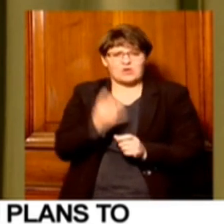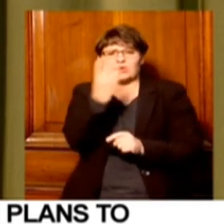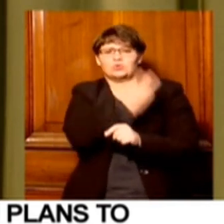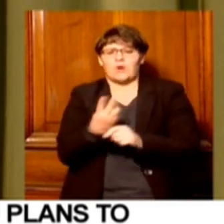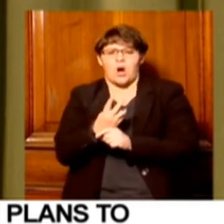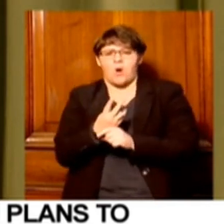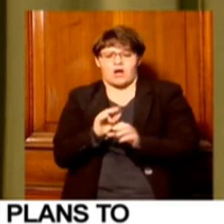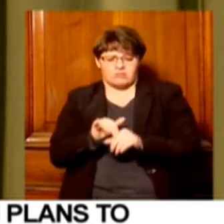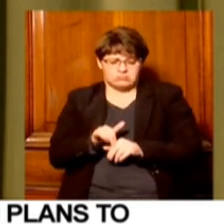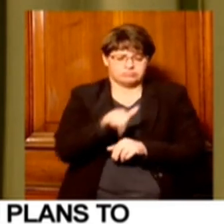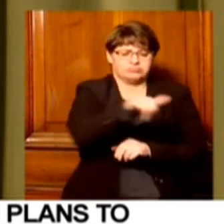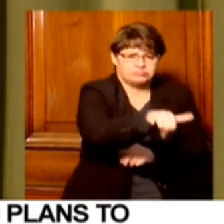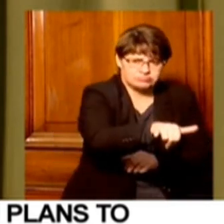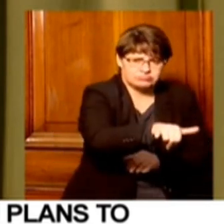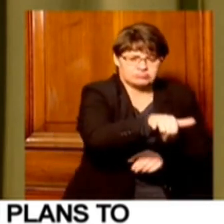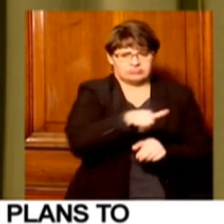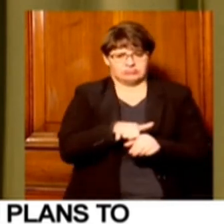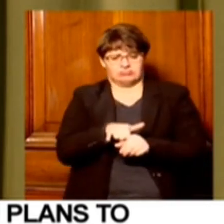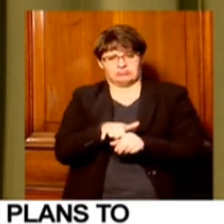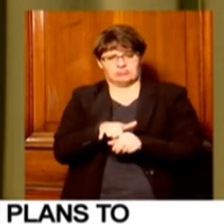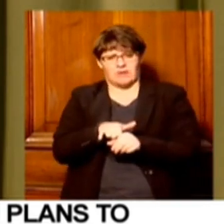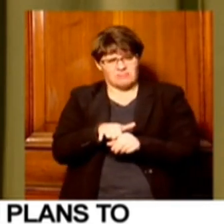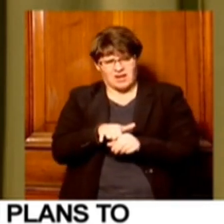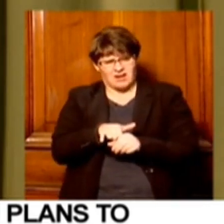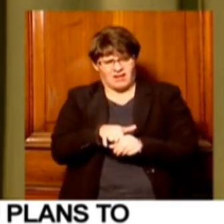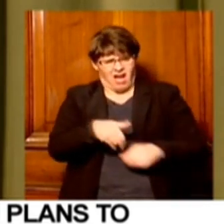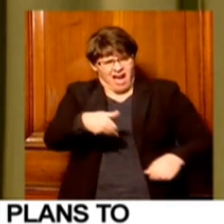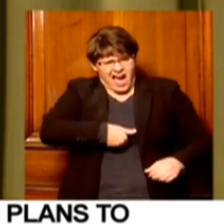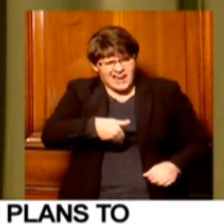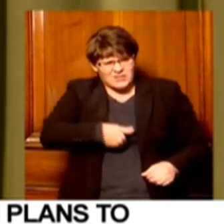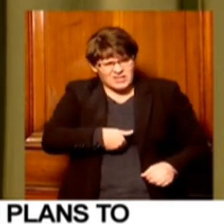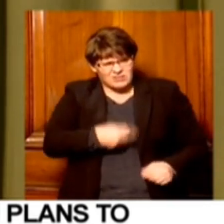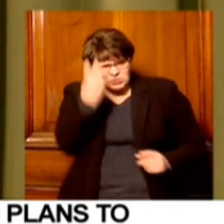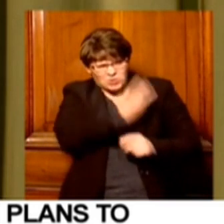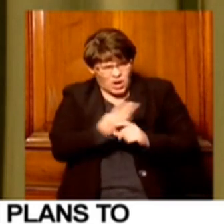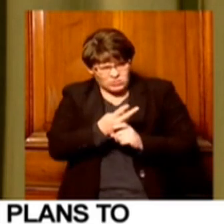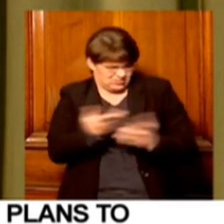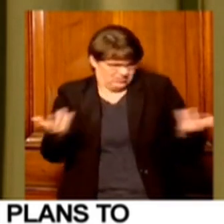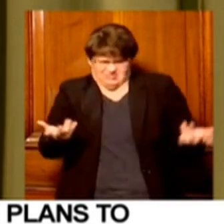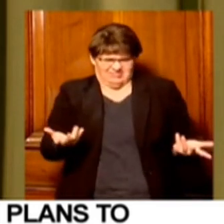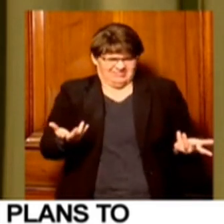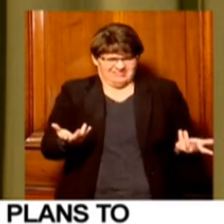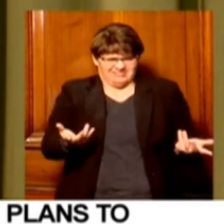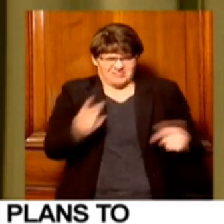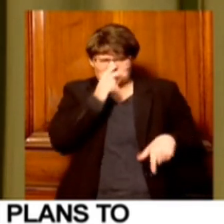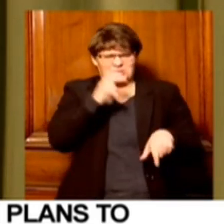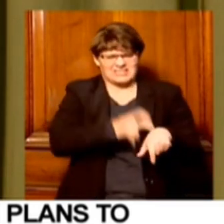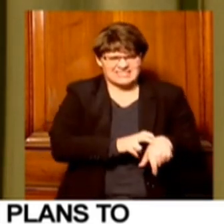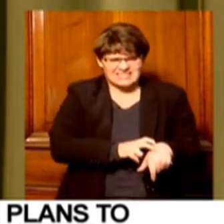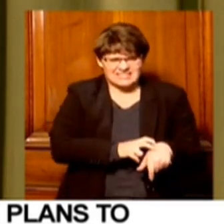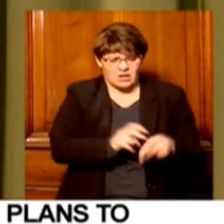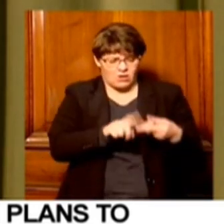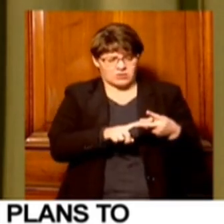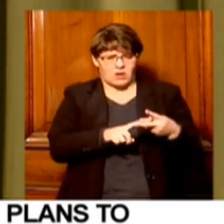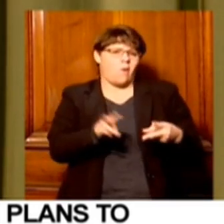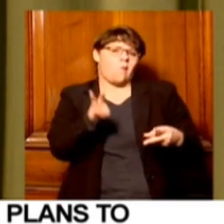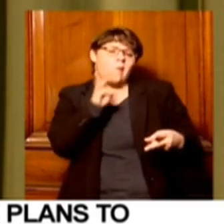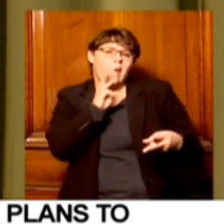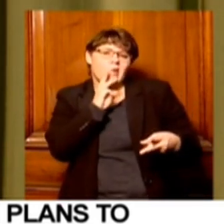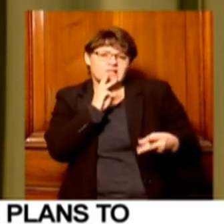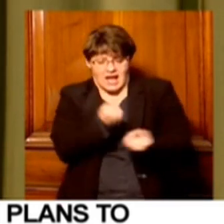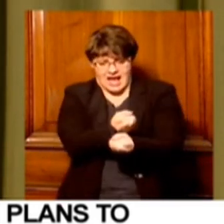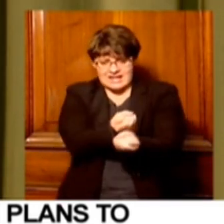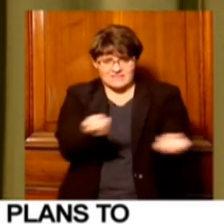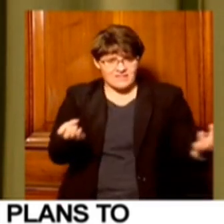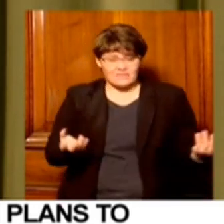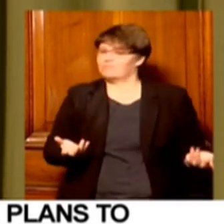hours. And that is not too long for people to be hungry. And we also do not offer water anymore in the